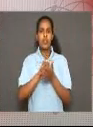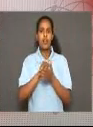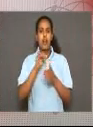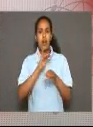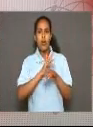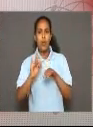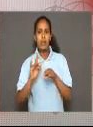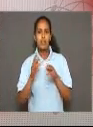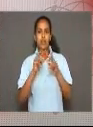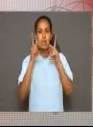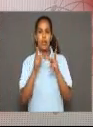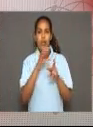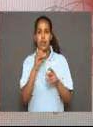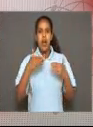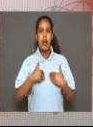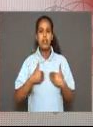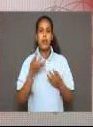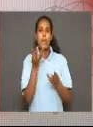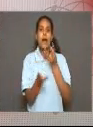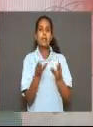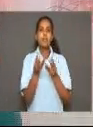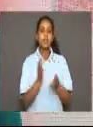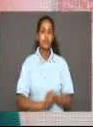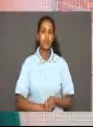occupies space and has mass.